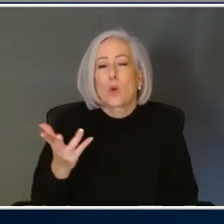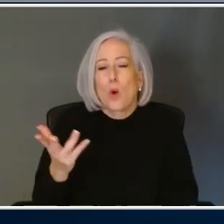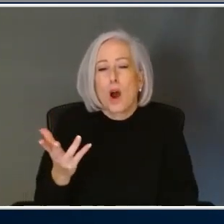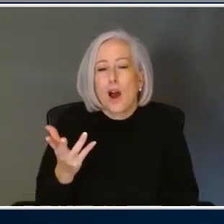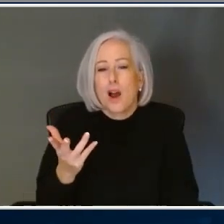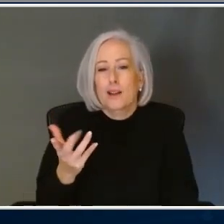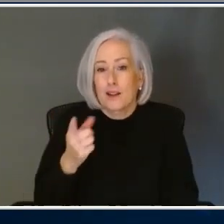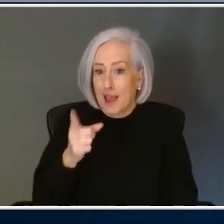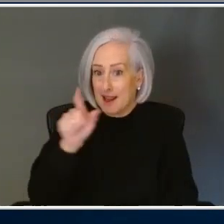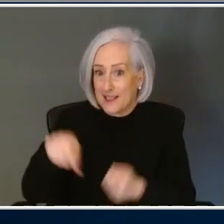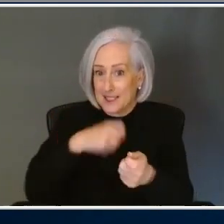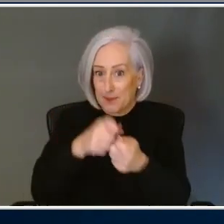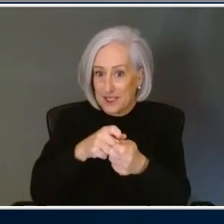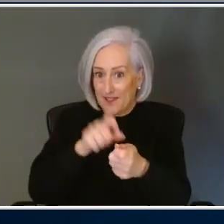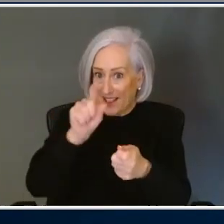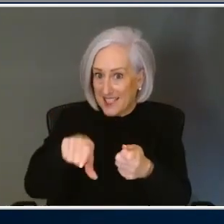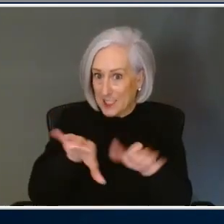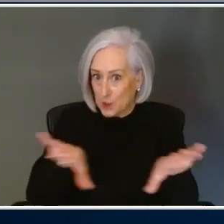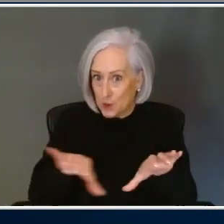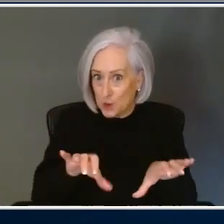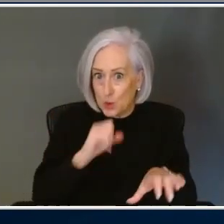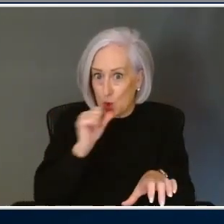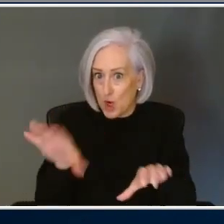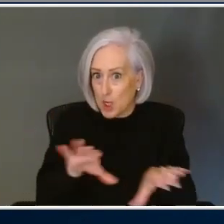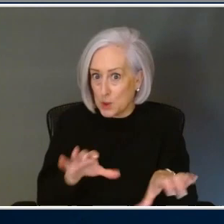Anything specific that you had to do or not do?